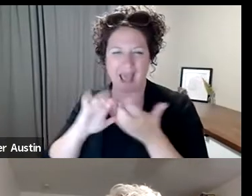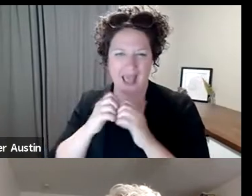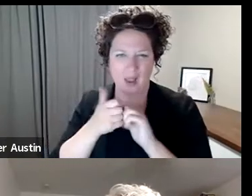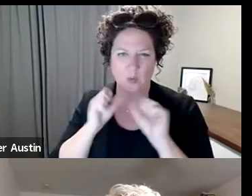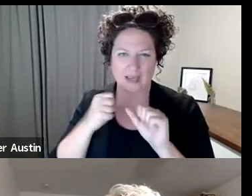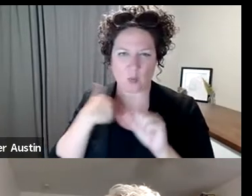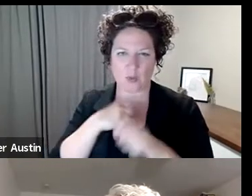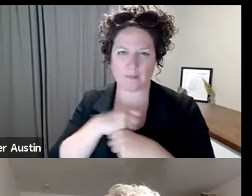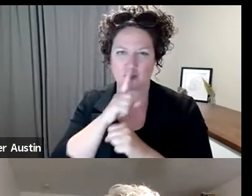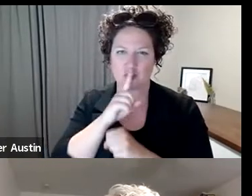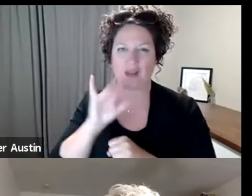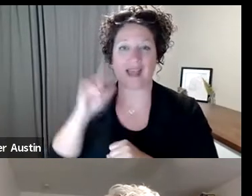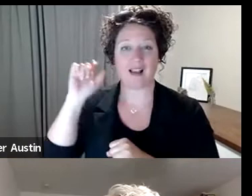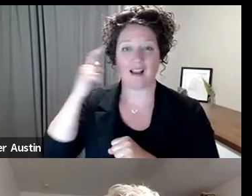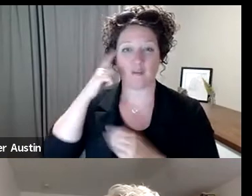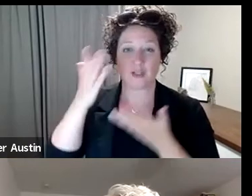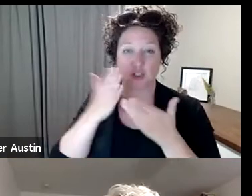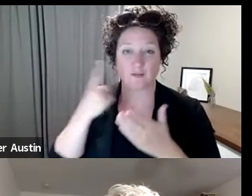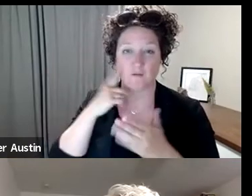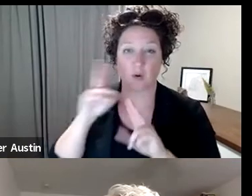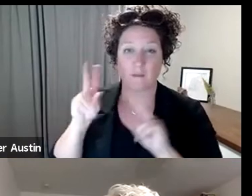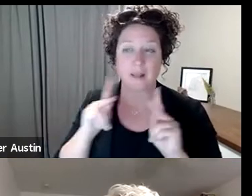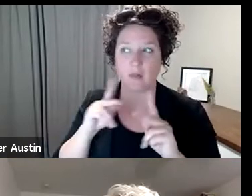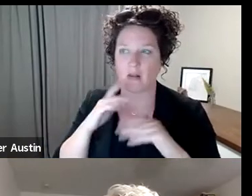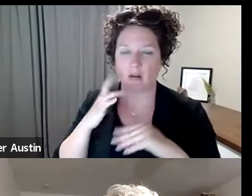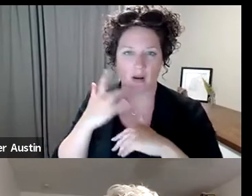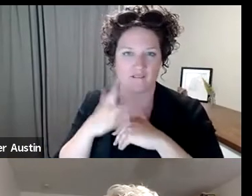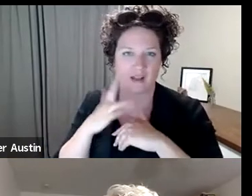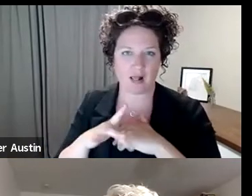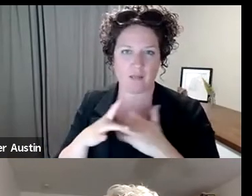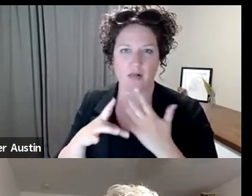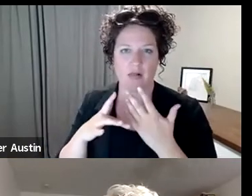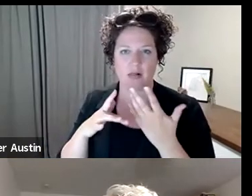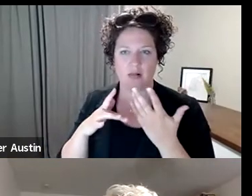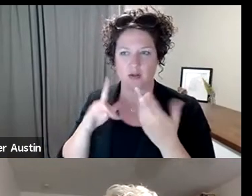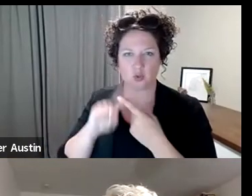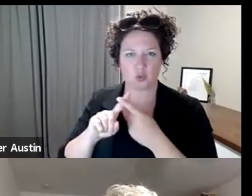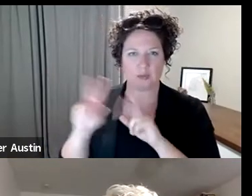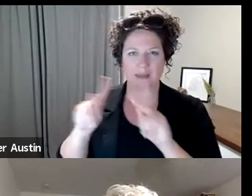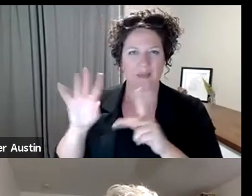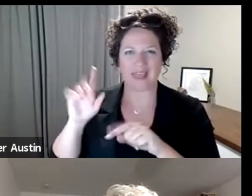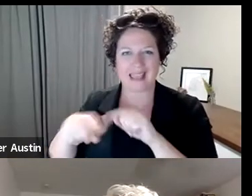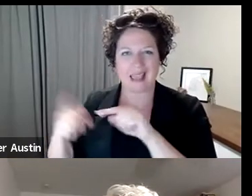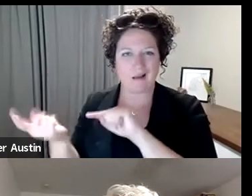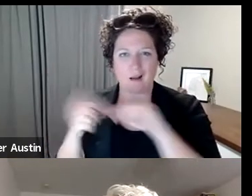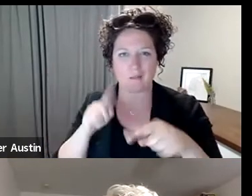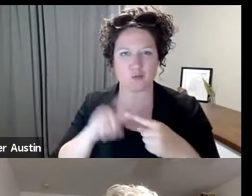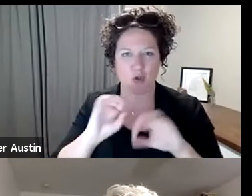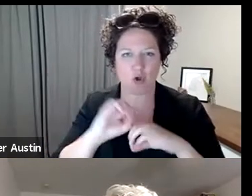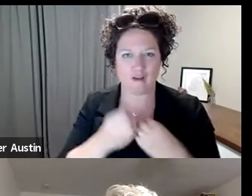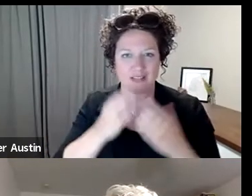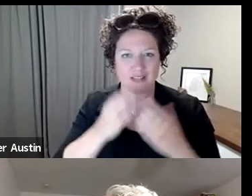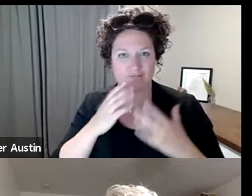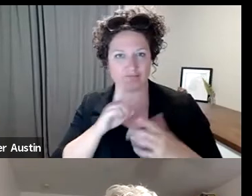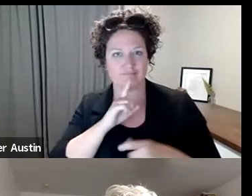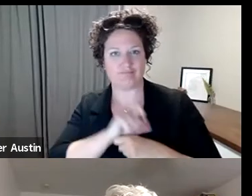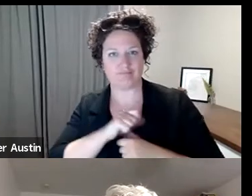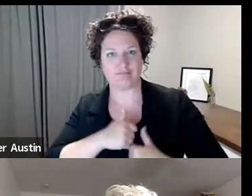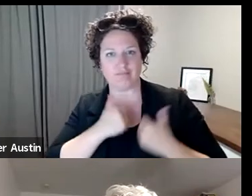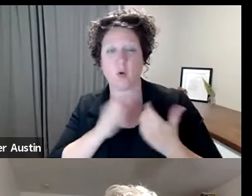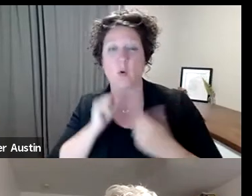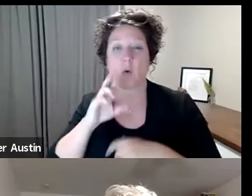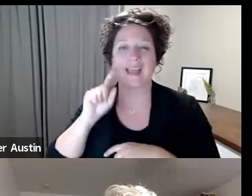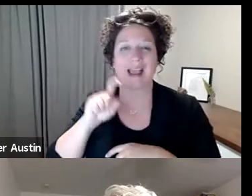government services for people are available who have trouble getting to offices in person or have to be home